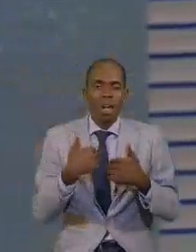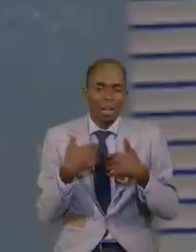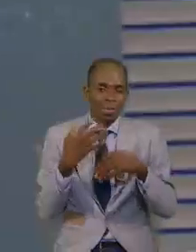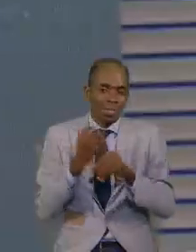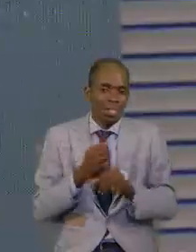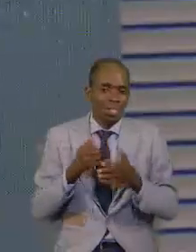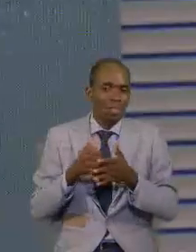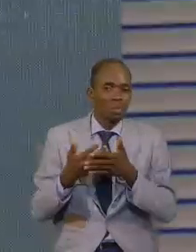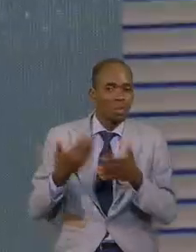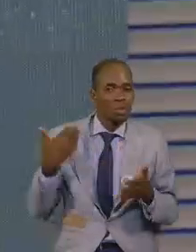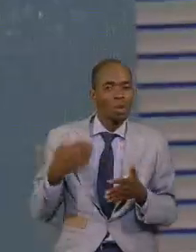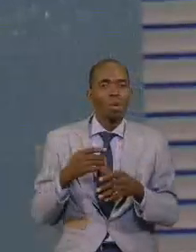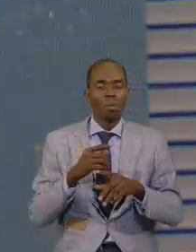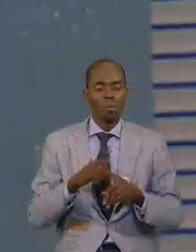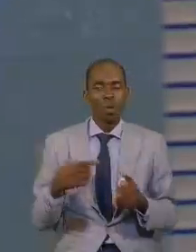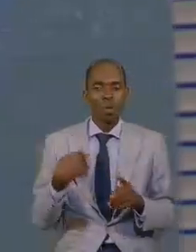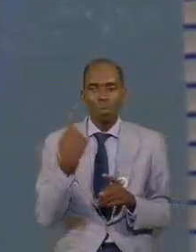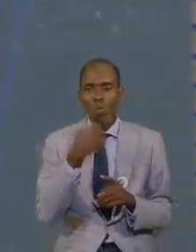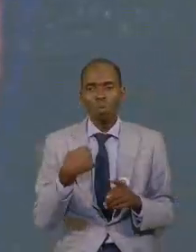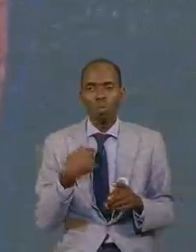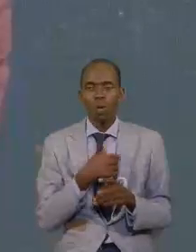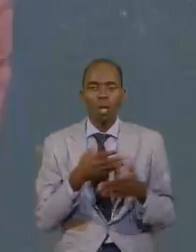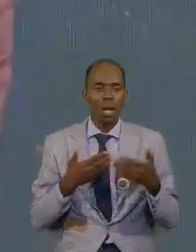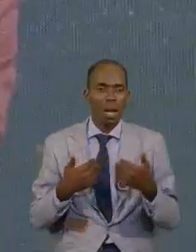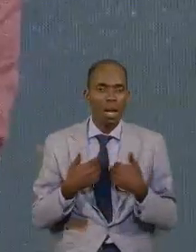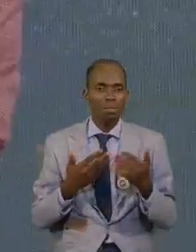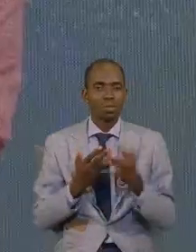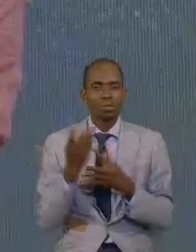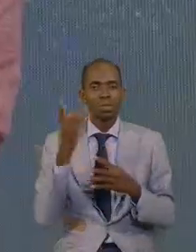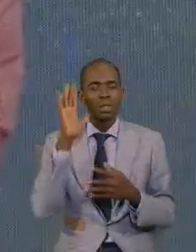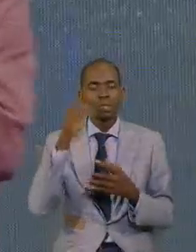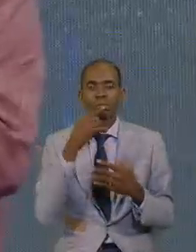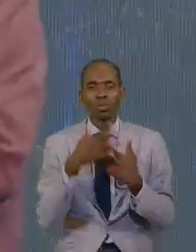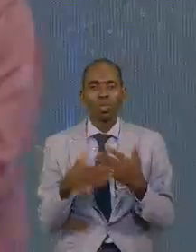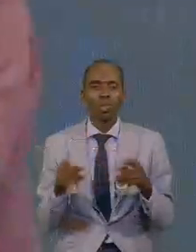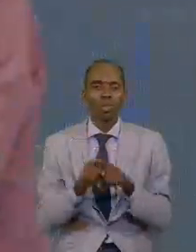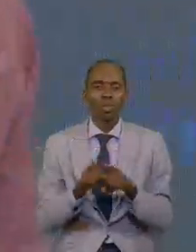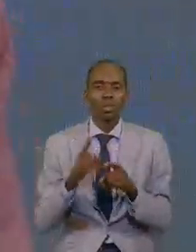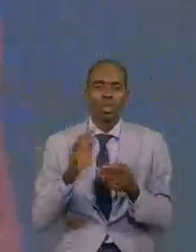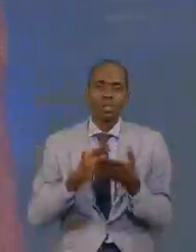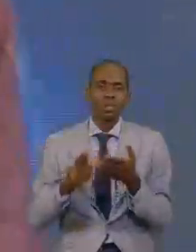redemption through his blood, even the forgiveness of sins.